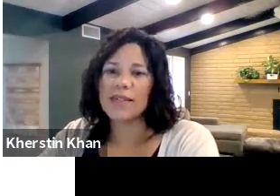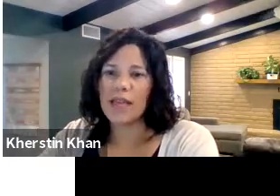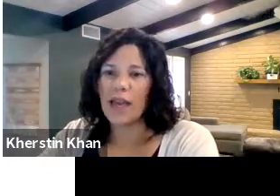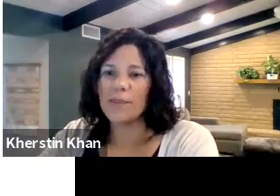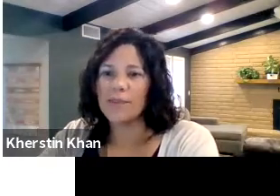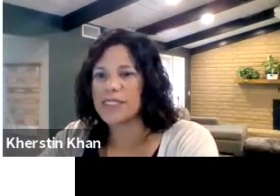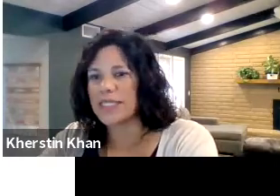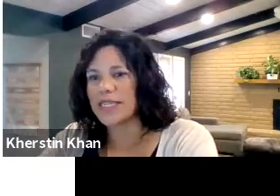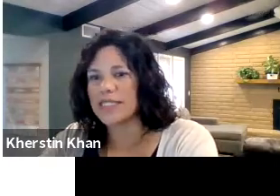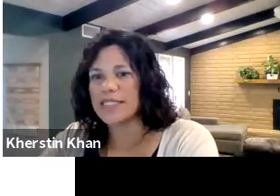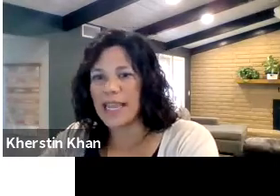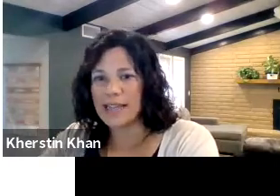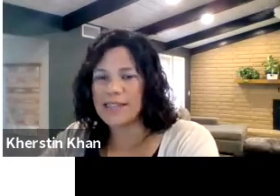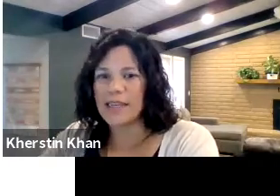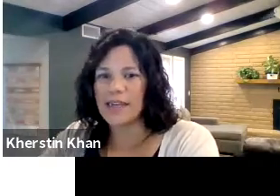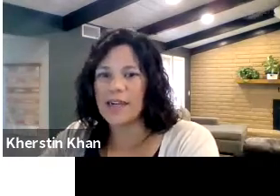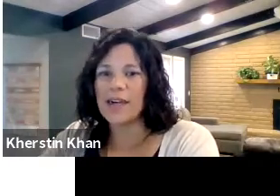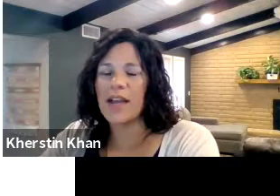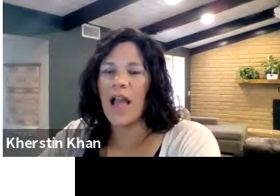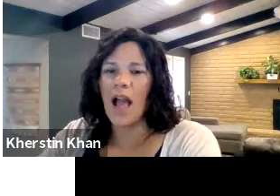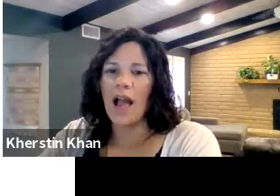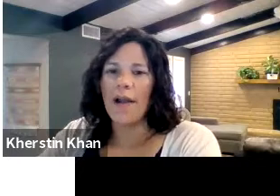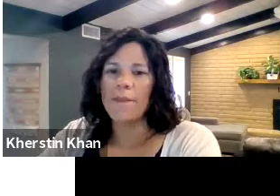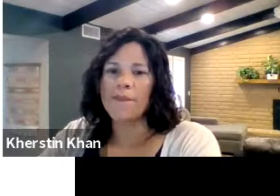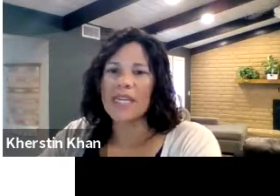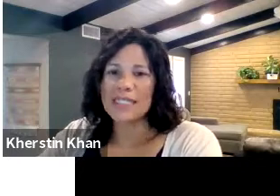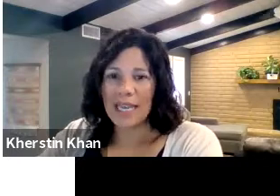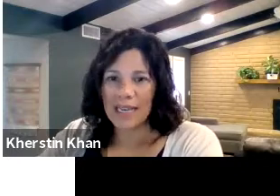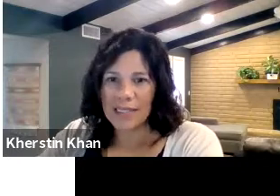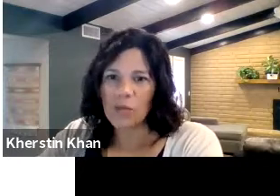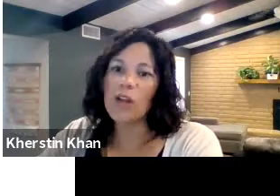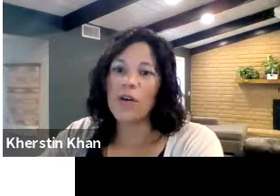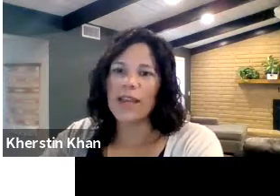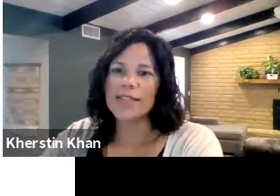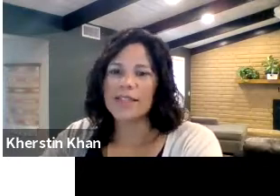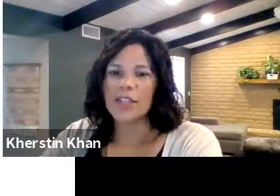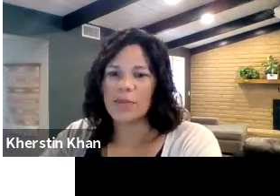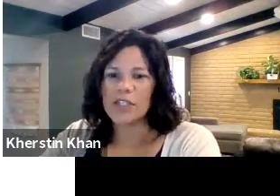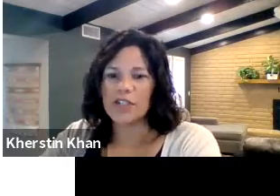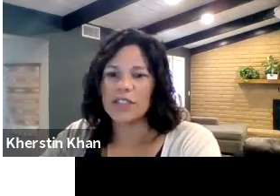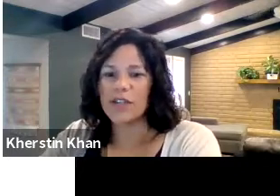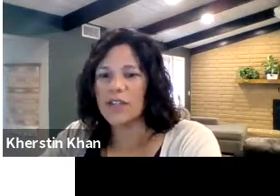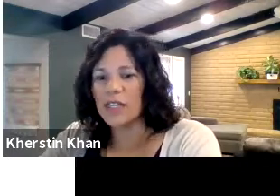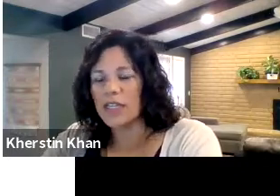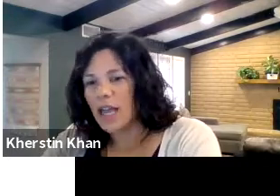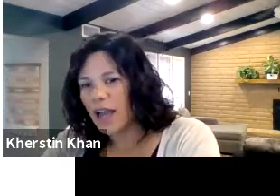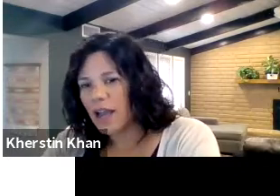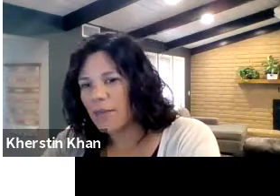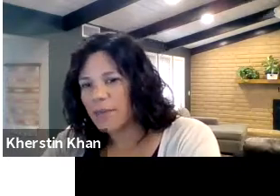things like, let's see, I see dance here. I see ASL. Well, no, ASL is occupational